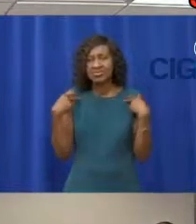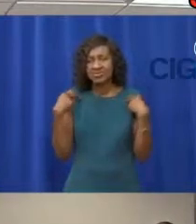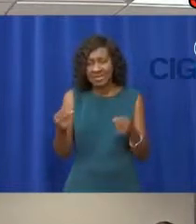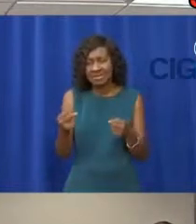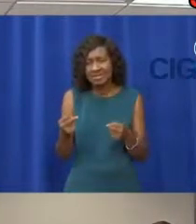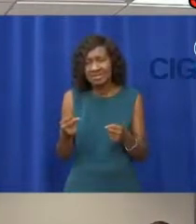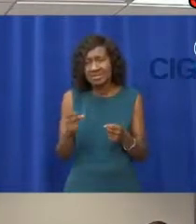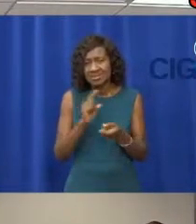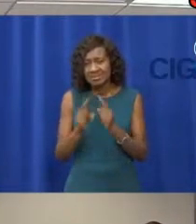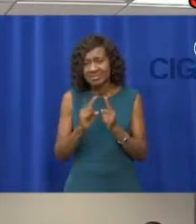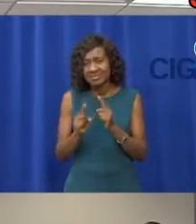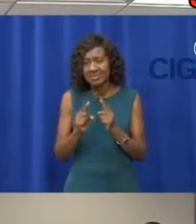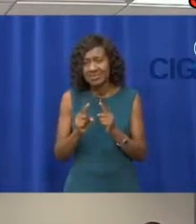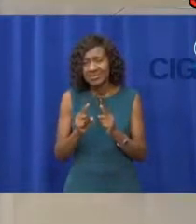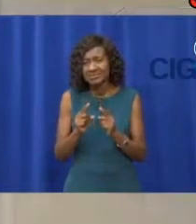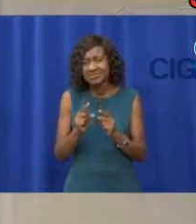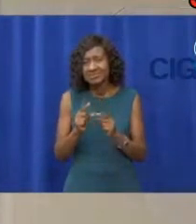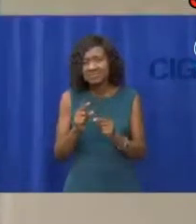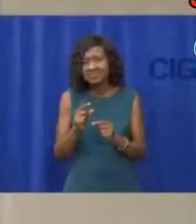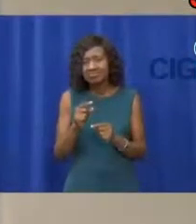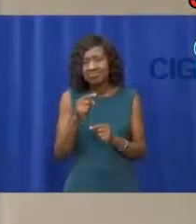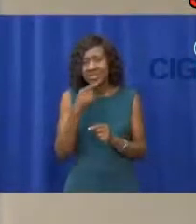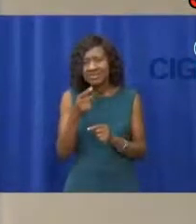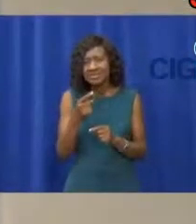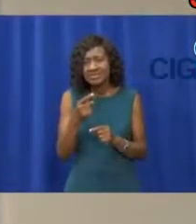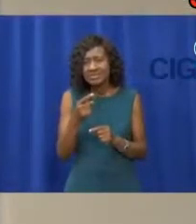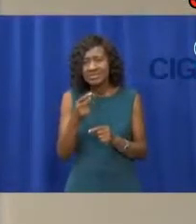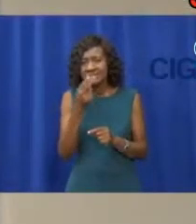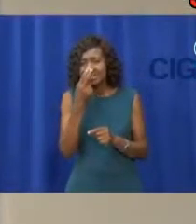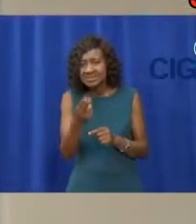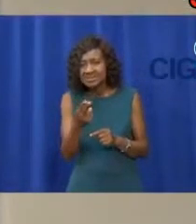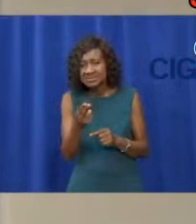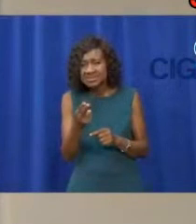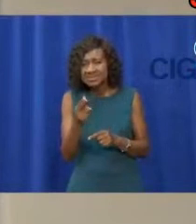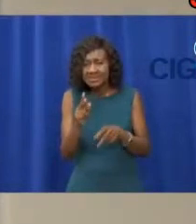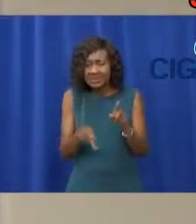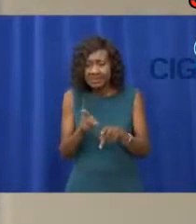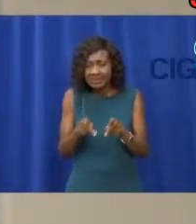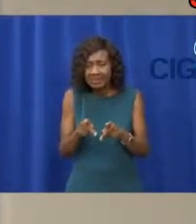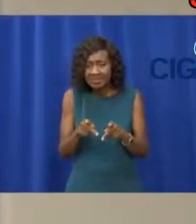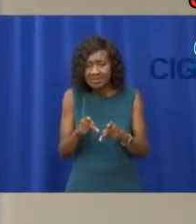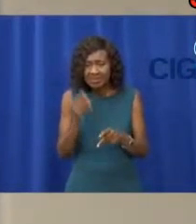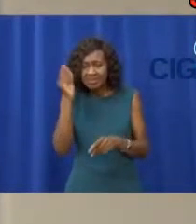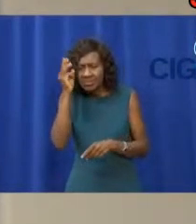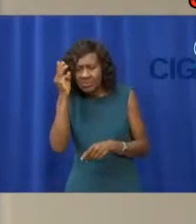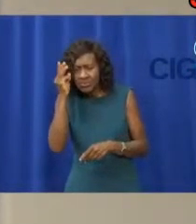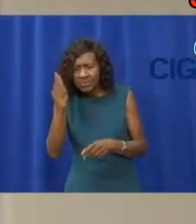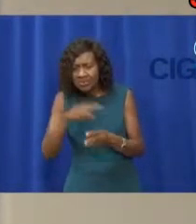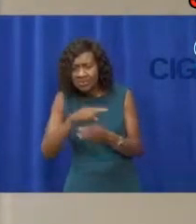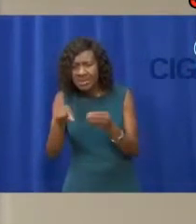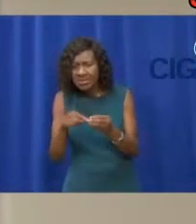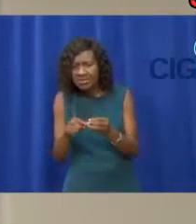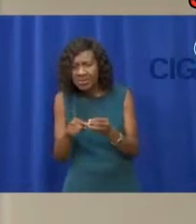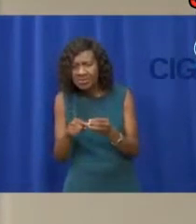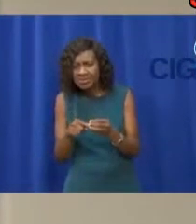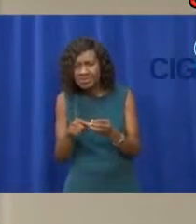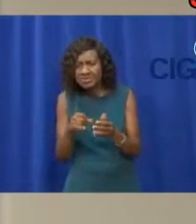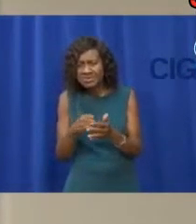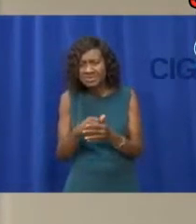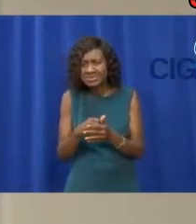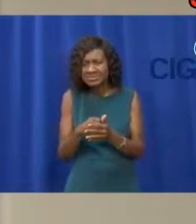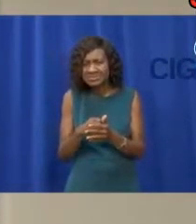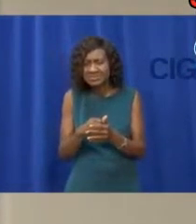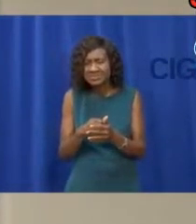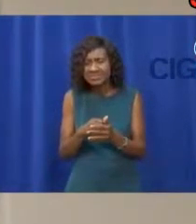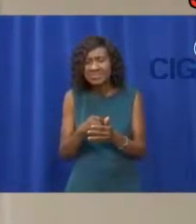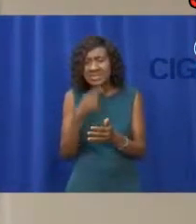the comments from the community about their concerns. Obviously, they've applauded the